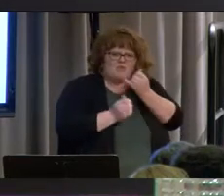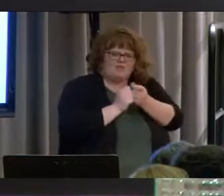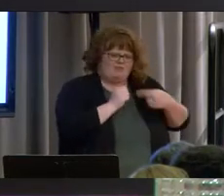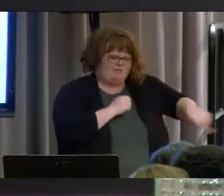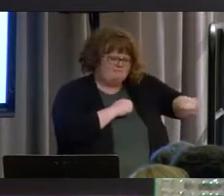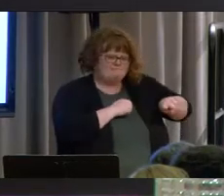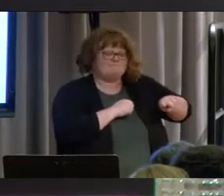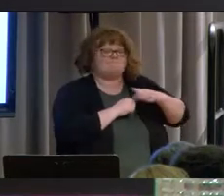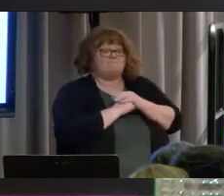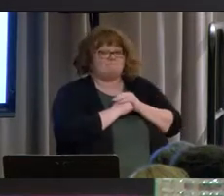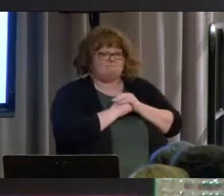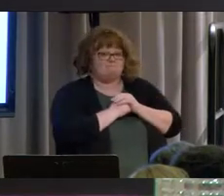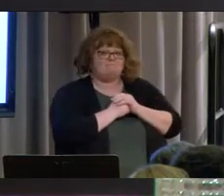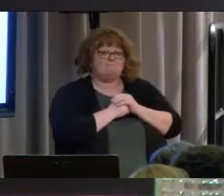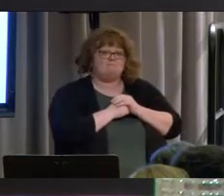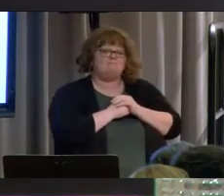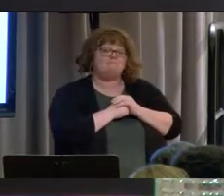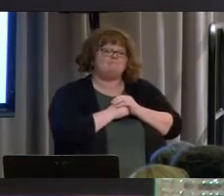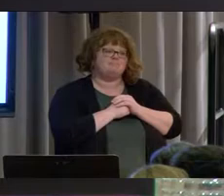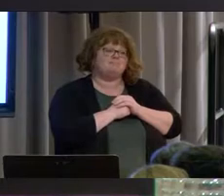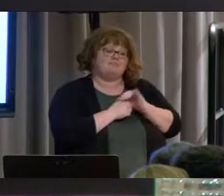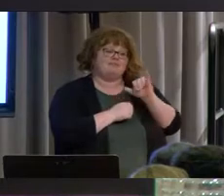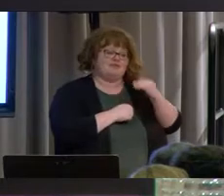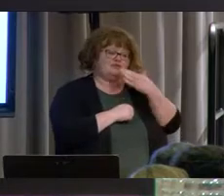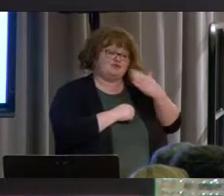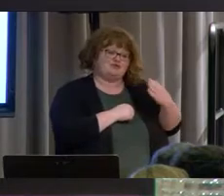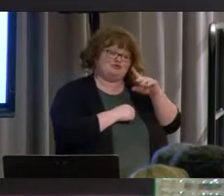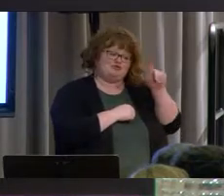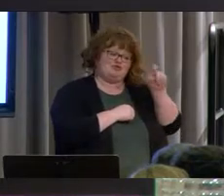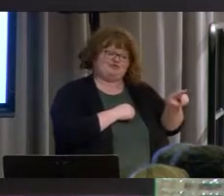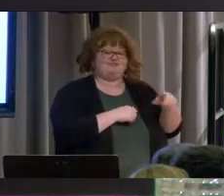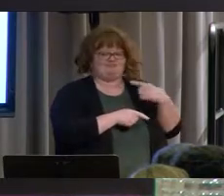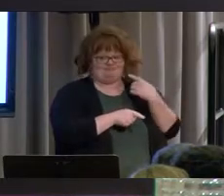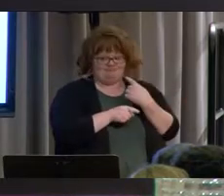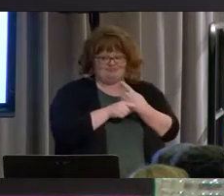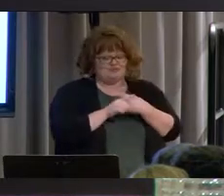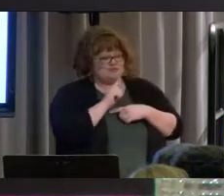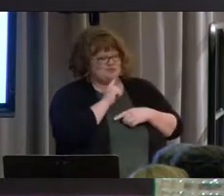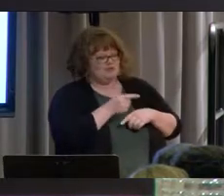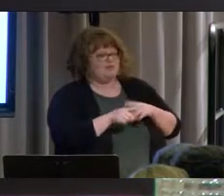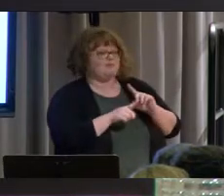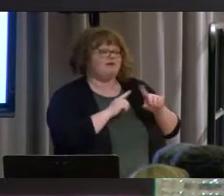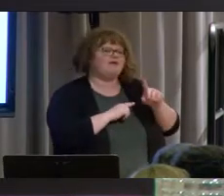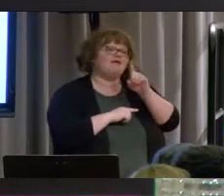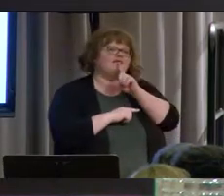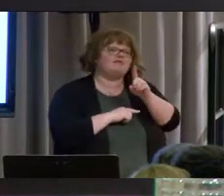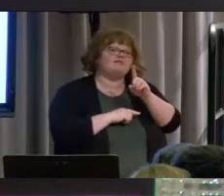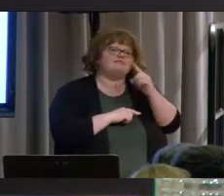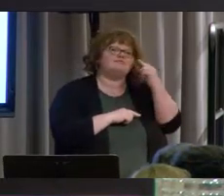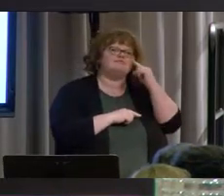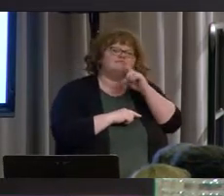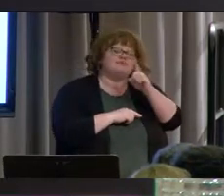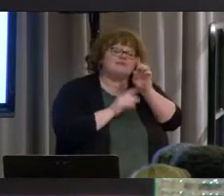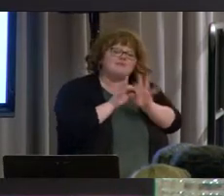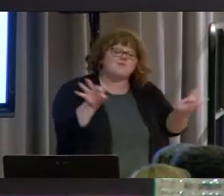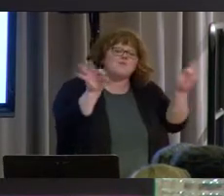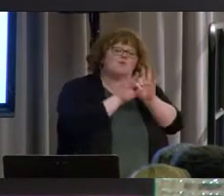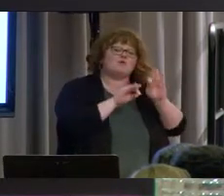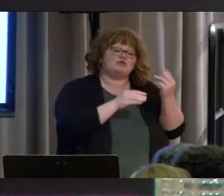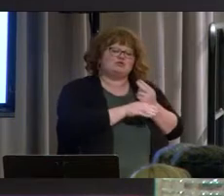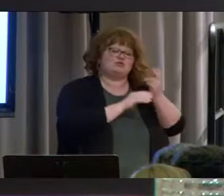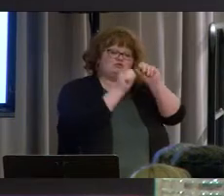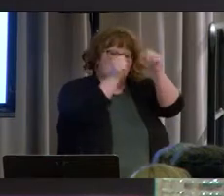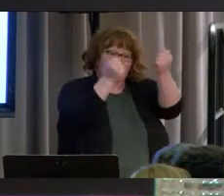people? That would be a good question, mm-hmm. right? Sure. So I think the trick is to use the monuments as